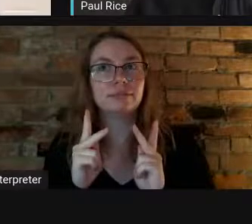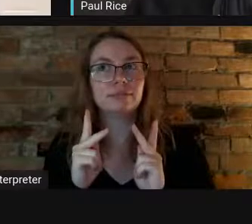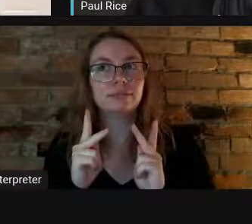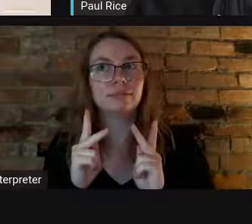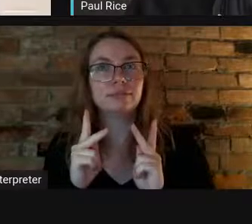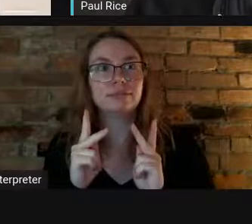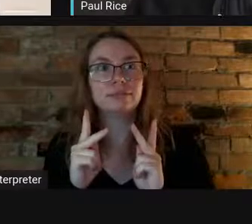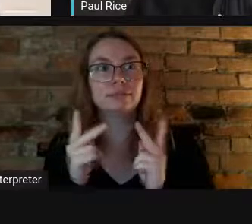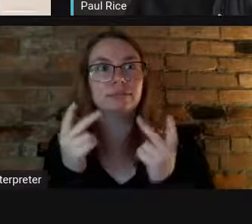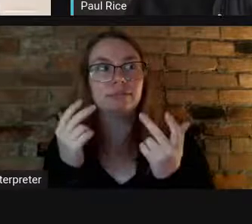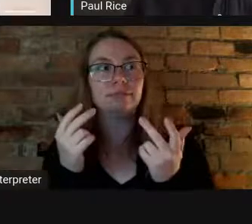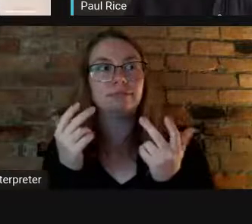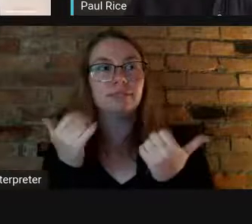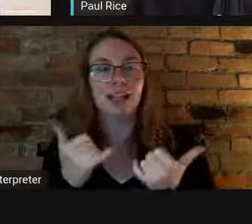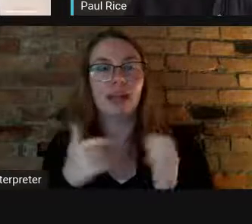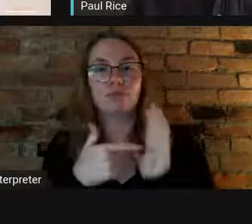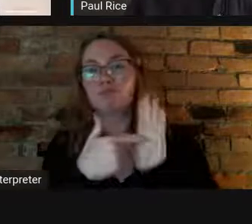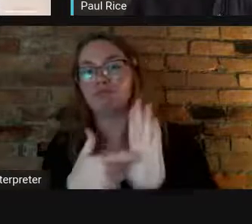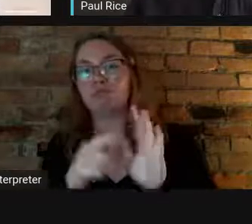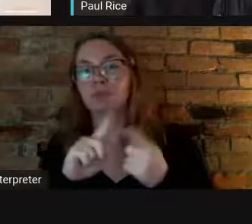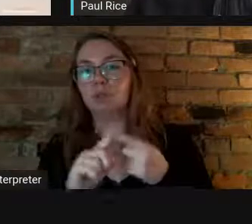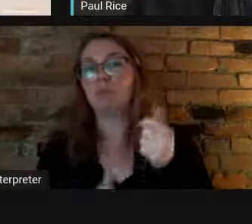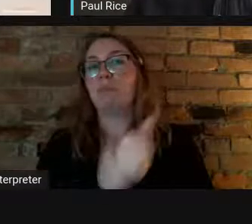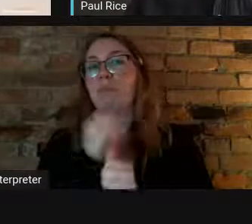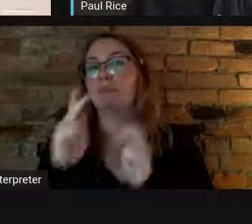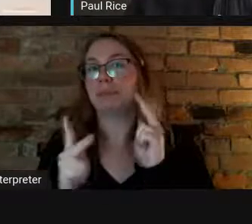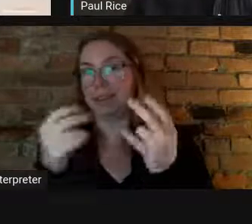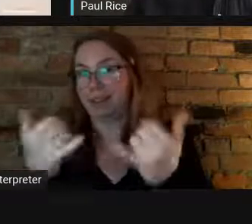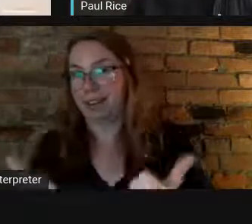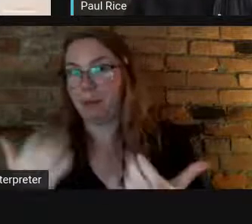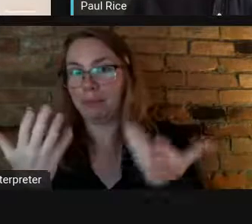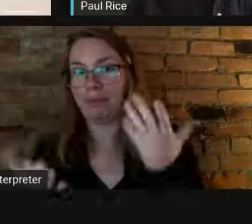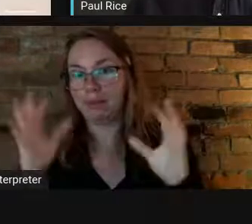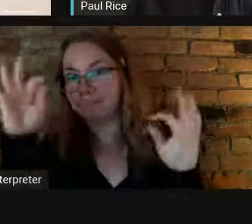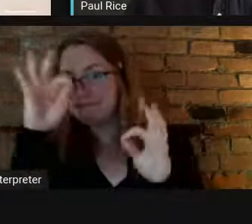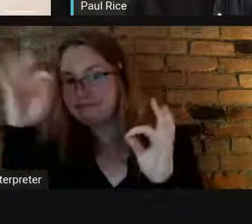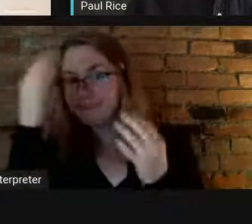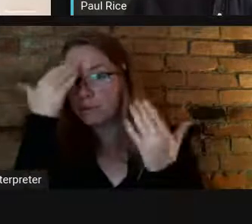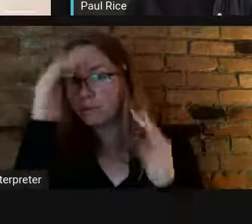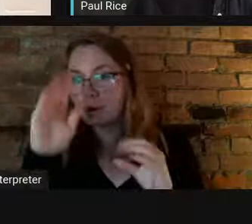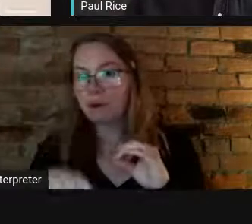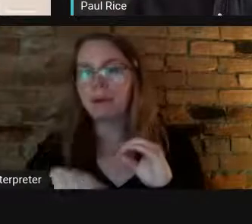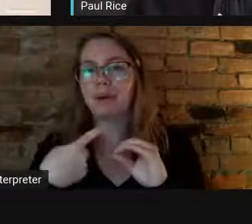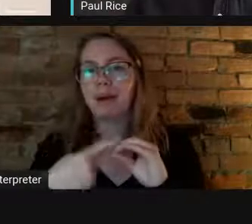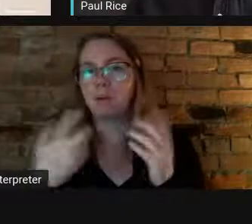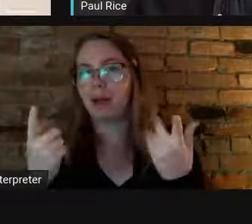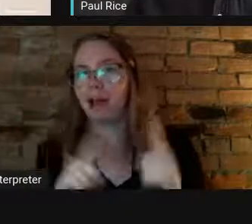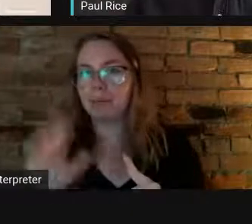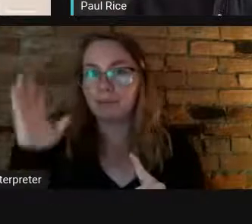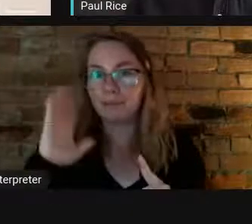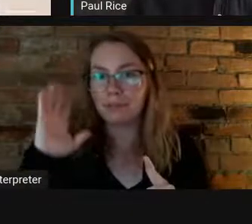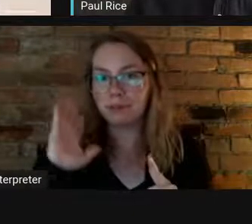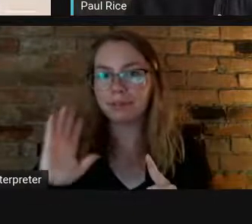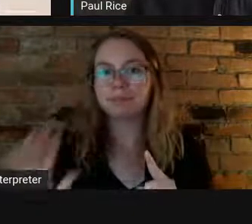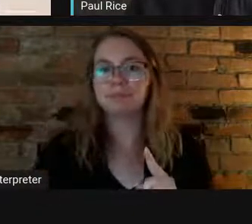vast majority of people now that may not be aware of things from the past.